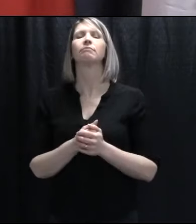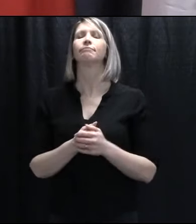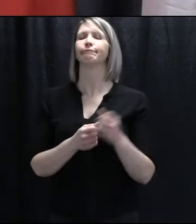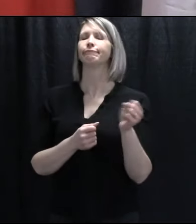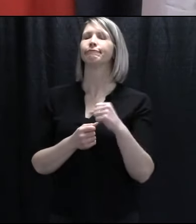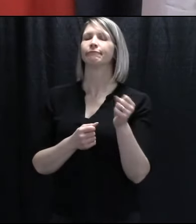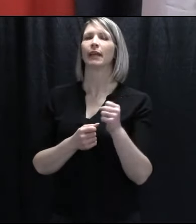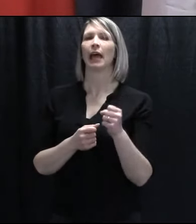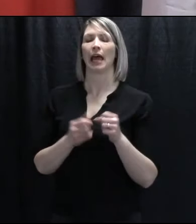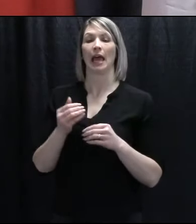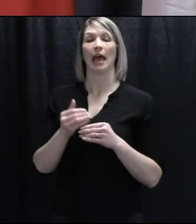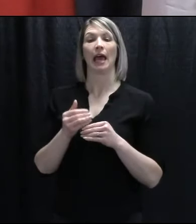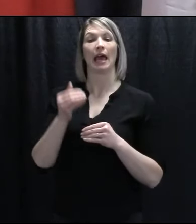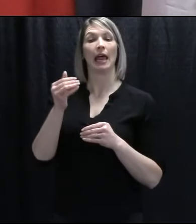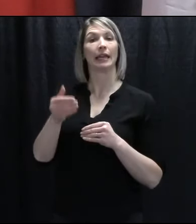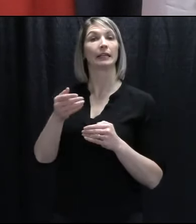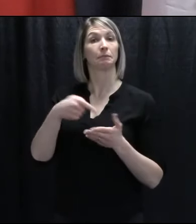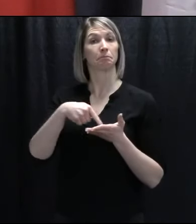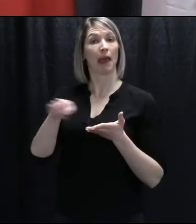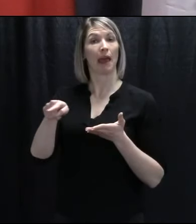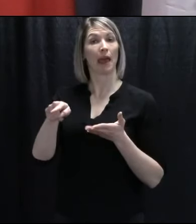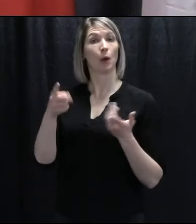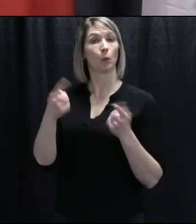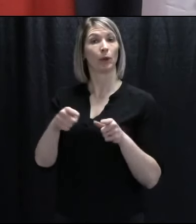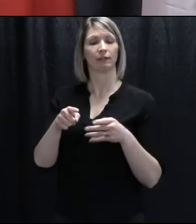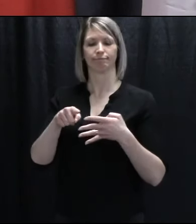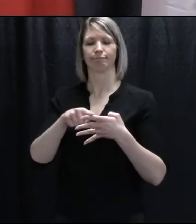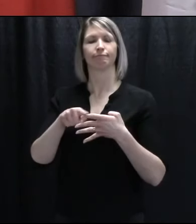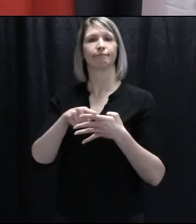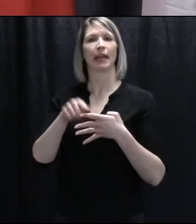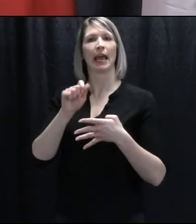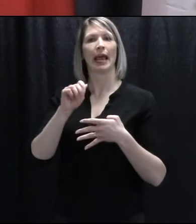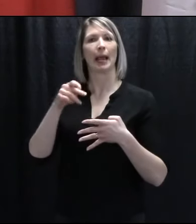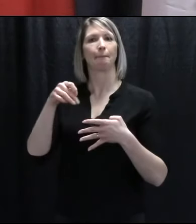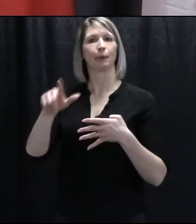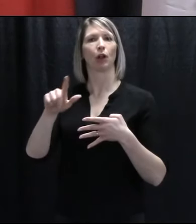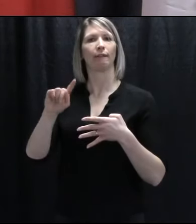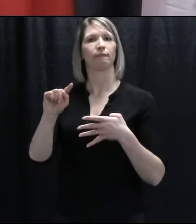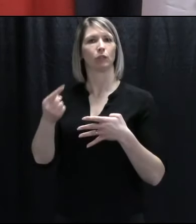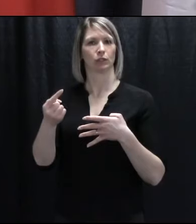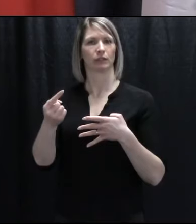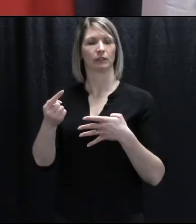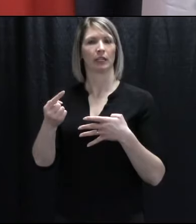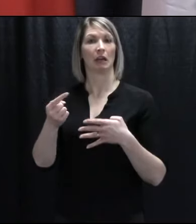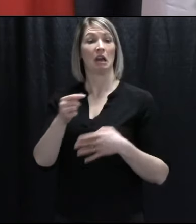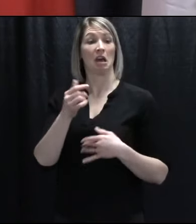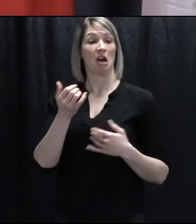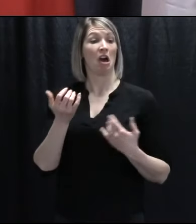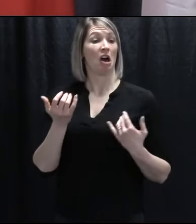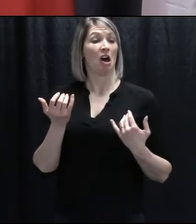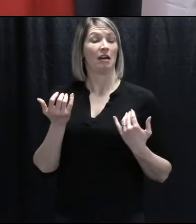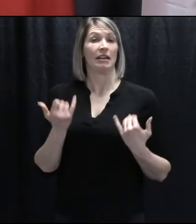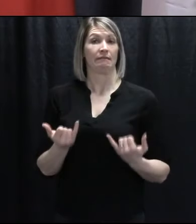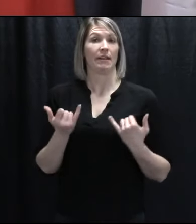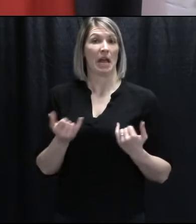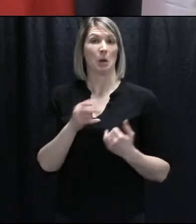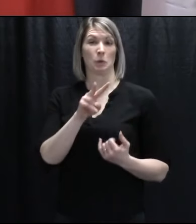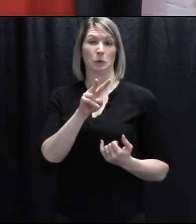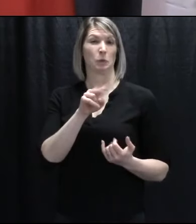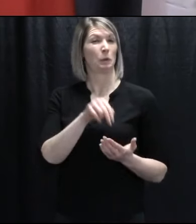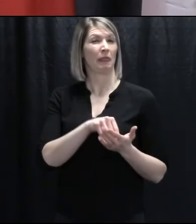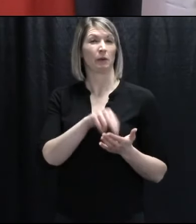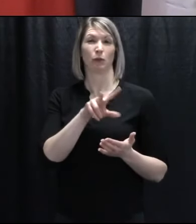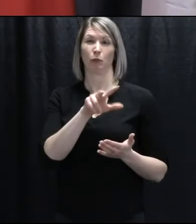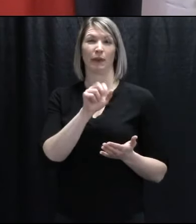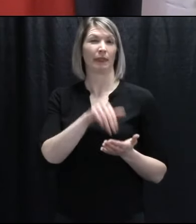people would expect their pay on April the 1st. So there's between 2,000 and 3,000 checks now that will be ready to go out. So the